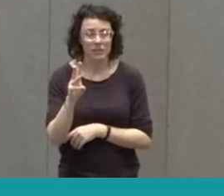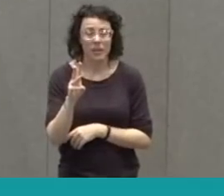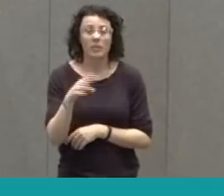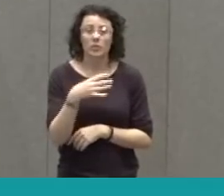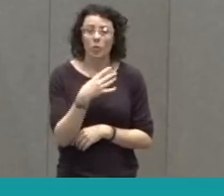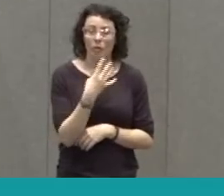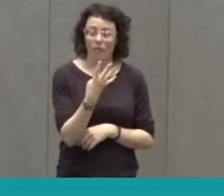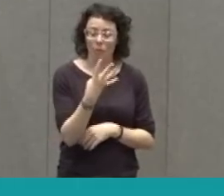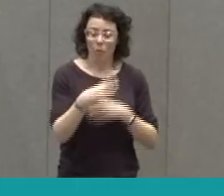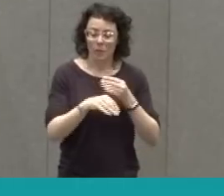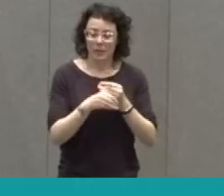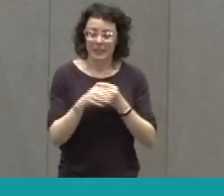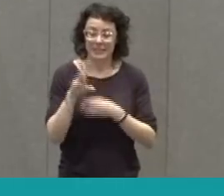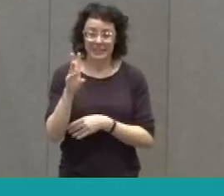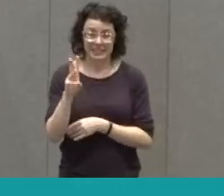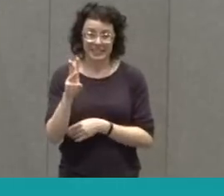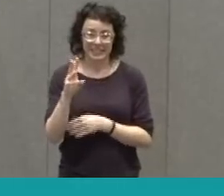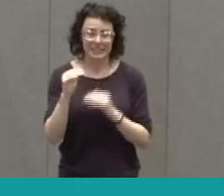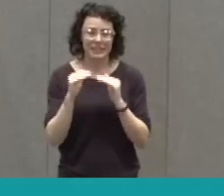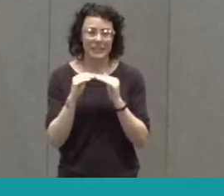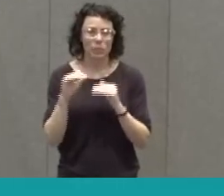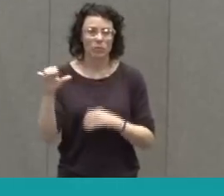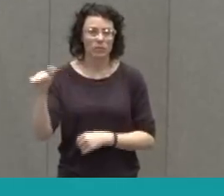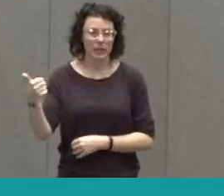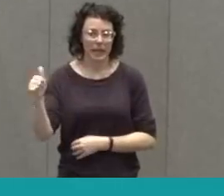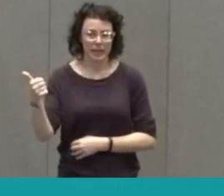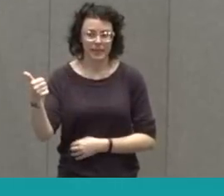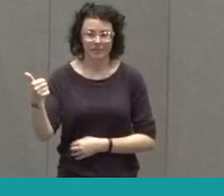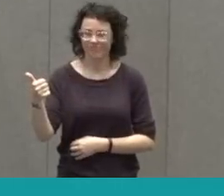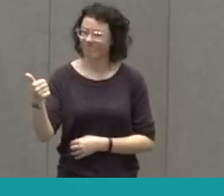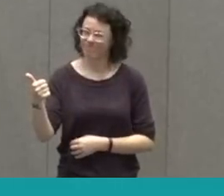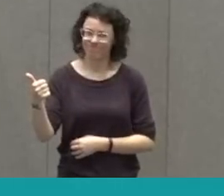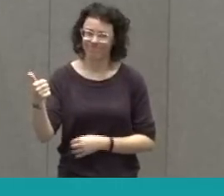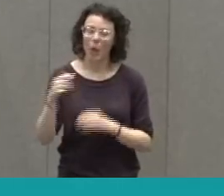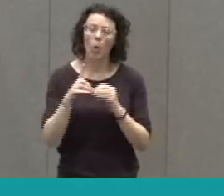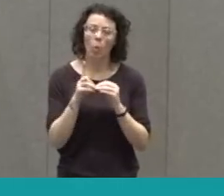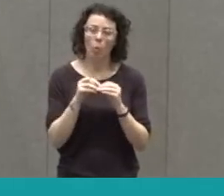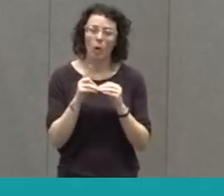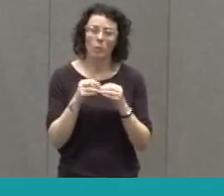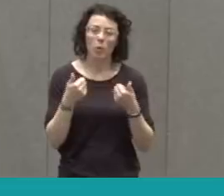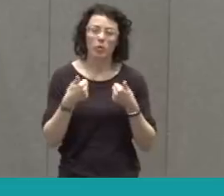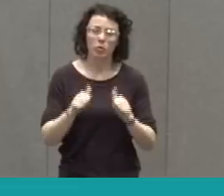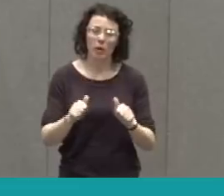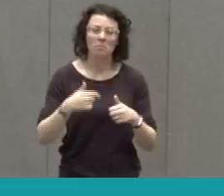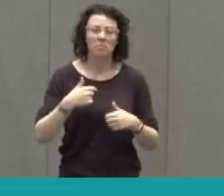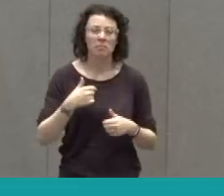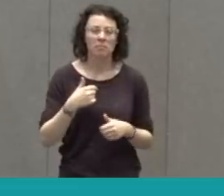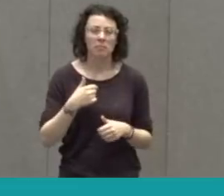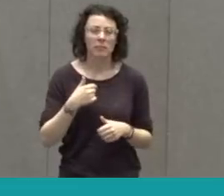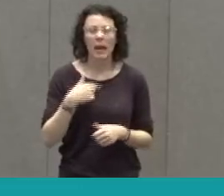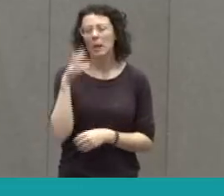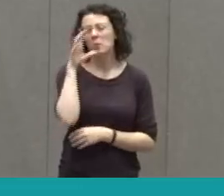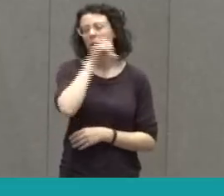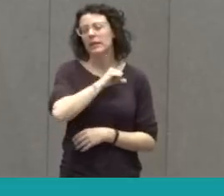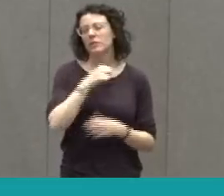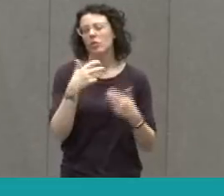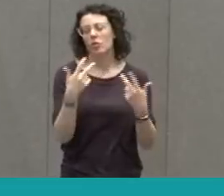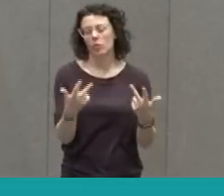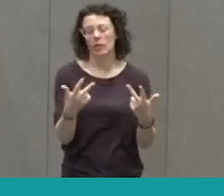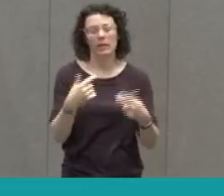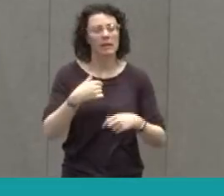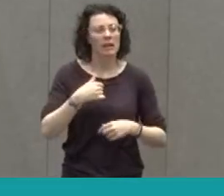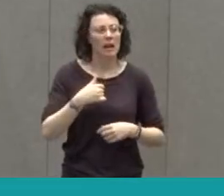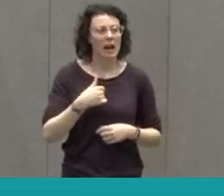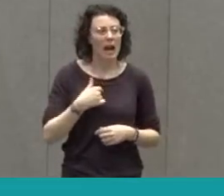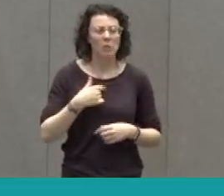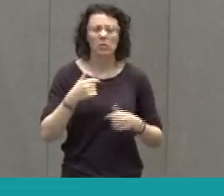So let's try one more. I'm going to do 3. I'm going to make this where I'm just going to keep going up and up and